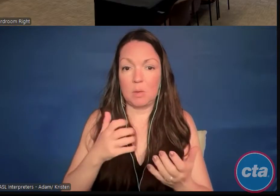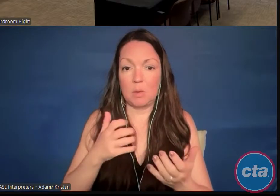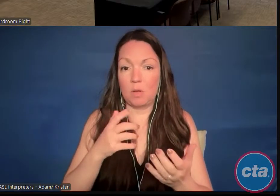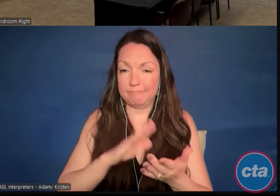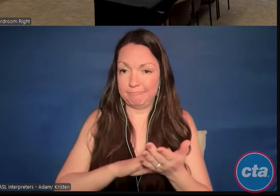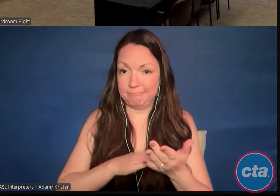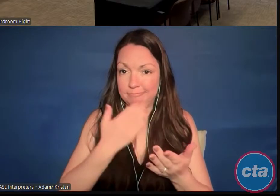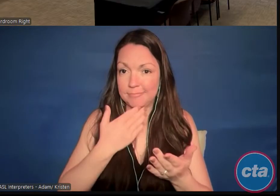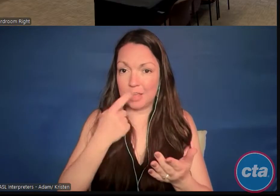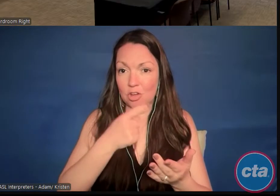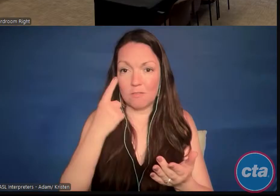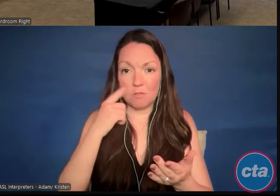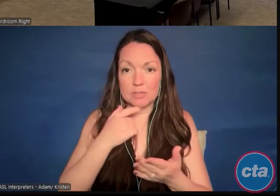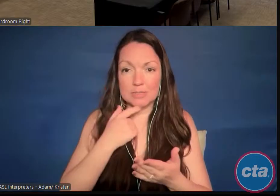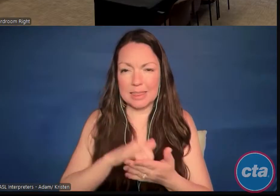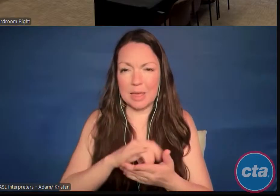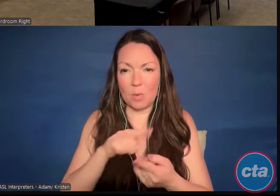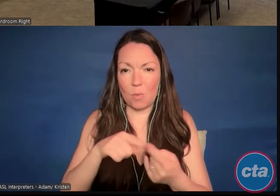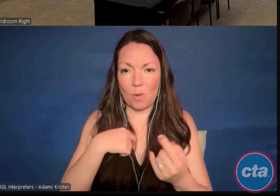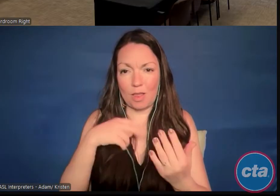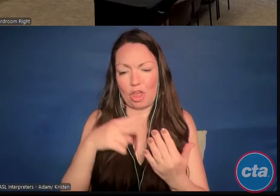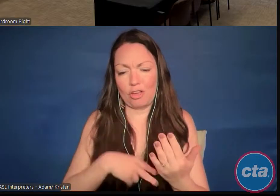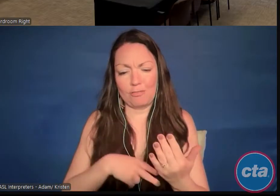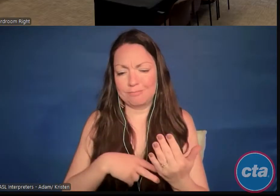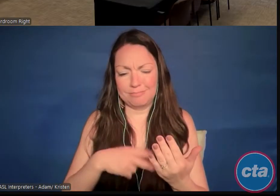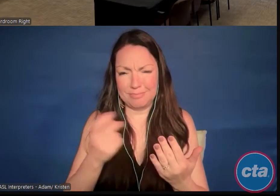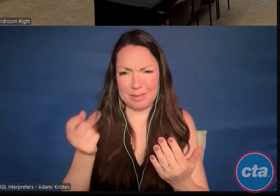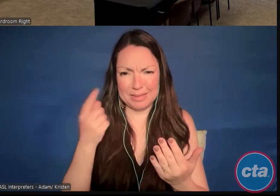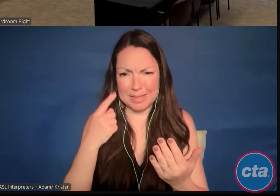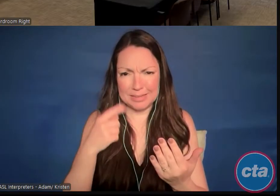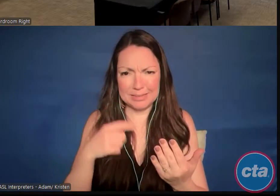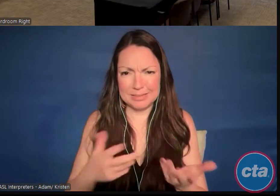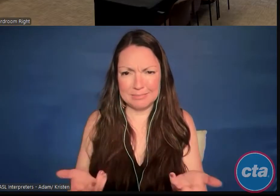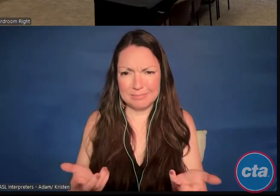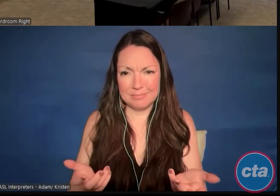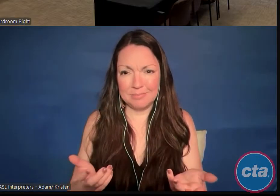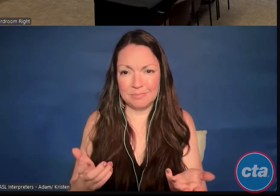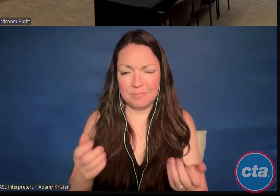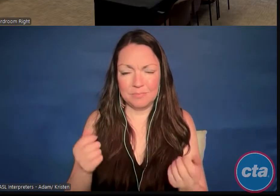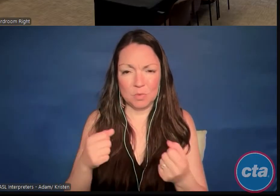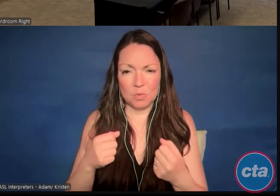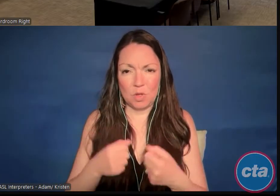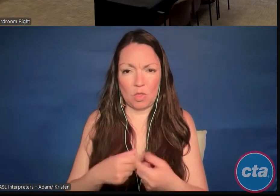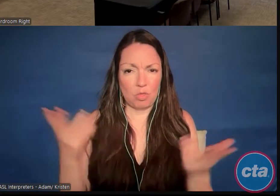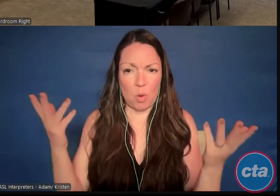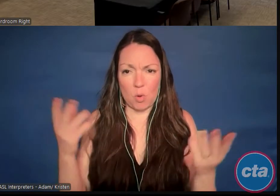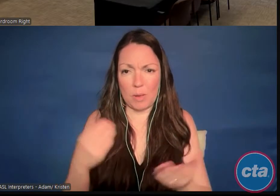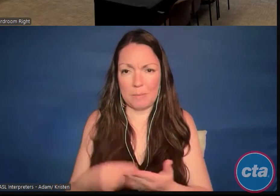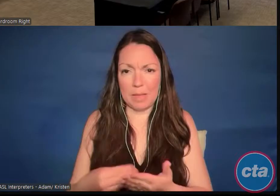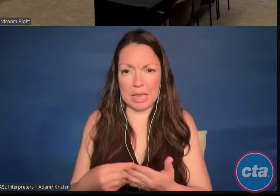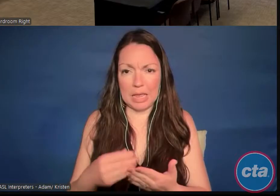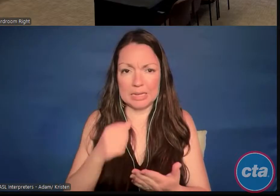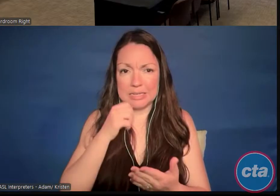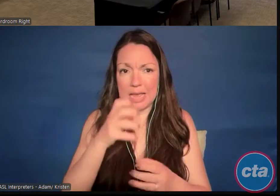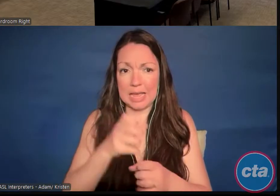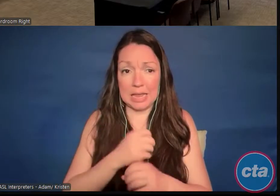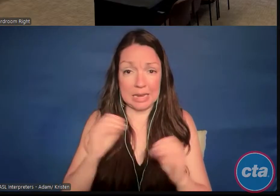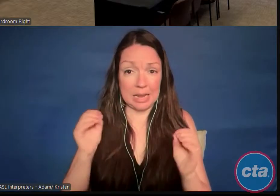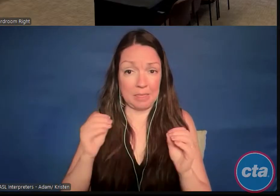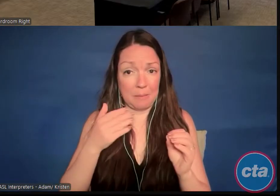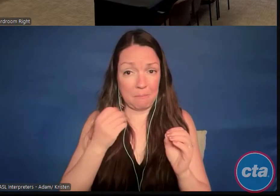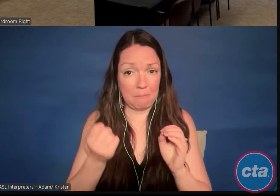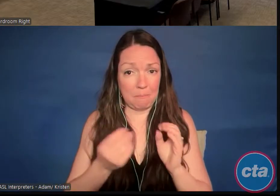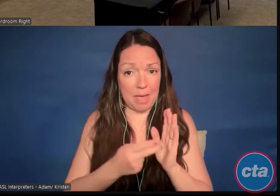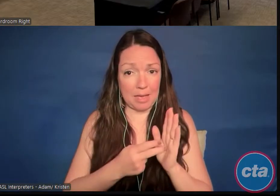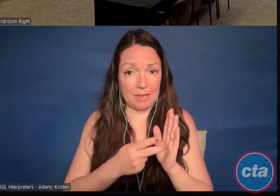saying that, because I looked at it, which doesn't make any sense to me. How we're just throwing money away and we're not, not getting anything back as a